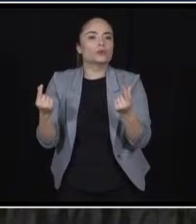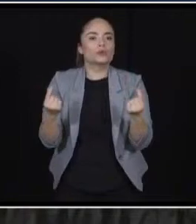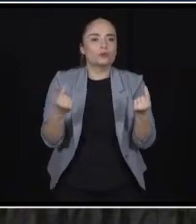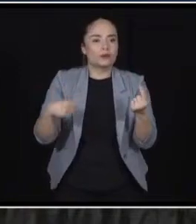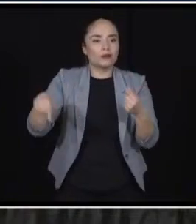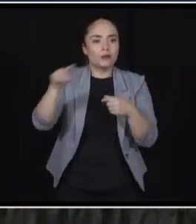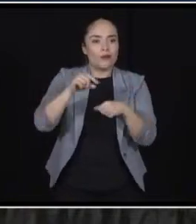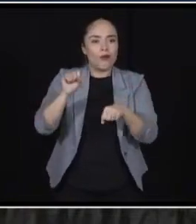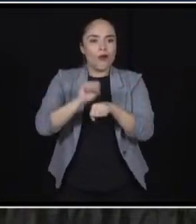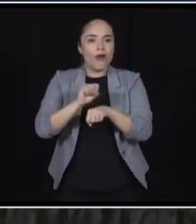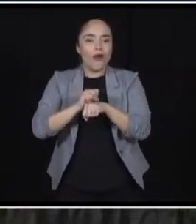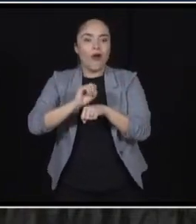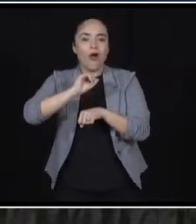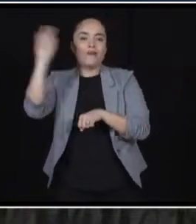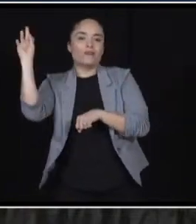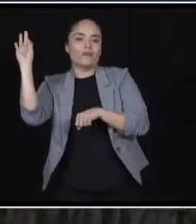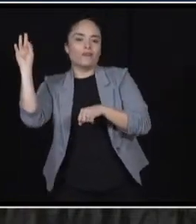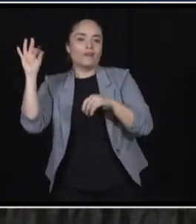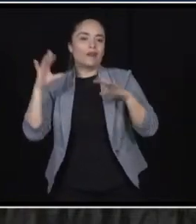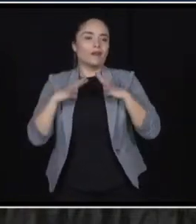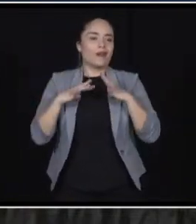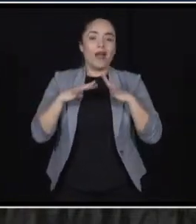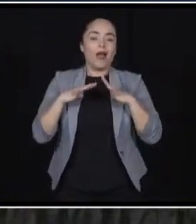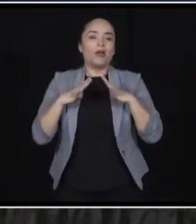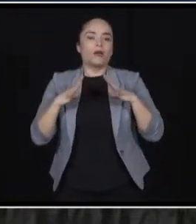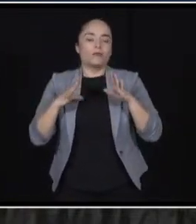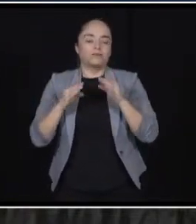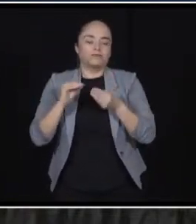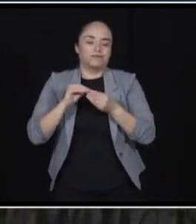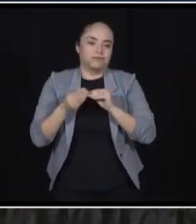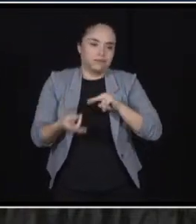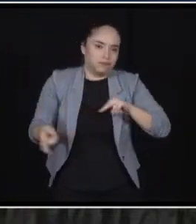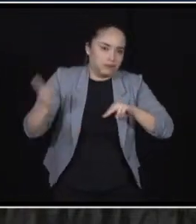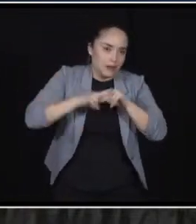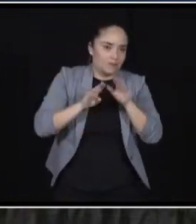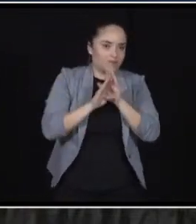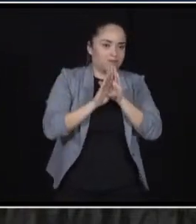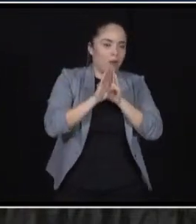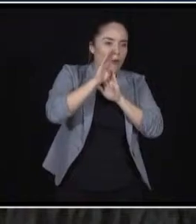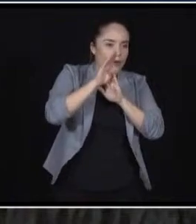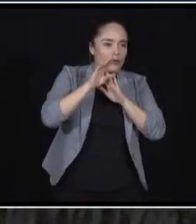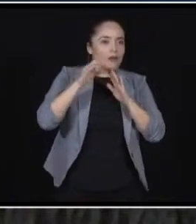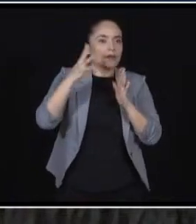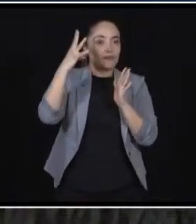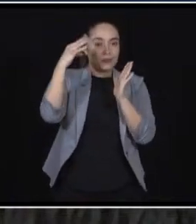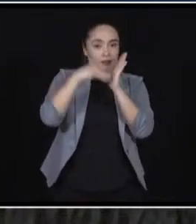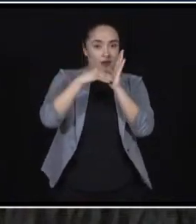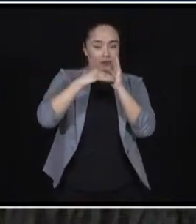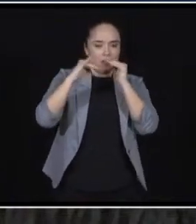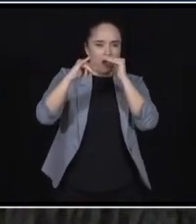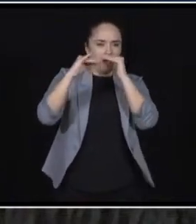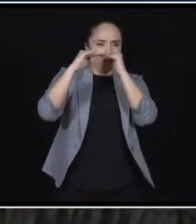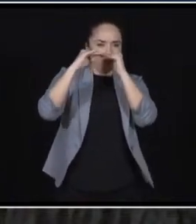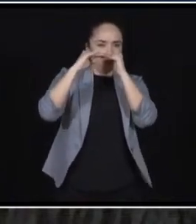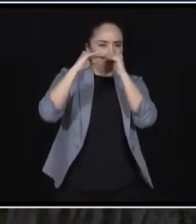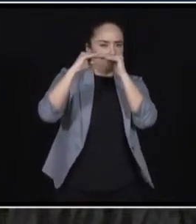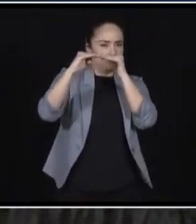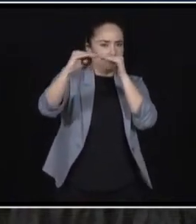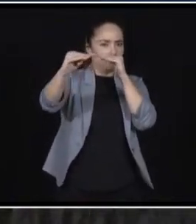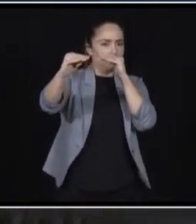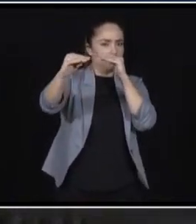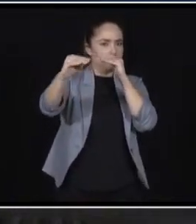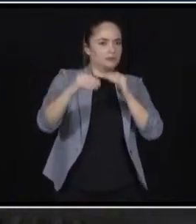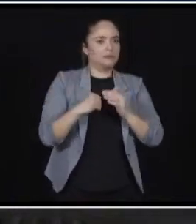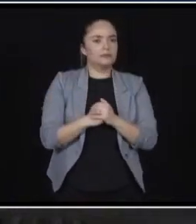so it went up very fast to over 4,000. It's staying at that 4,000 level right now. To see the impact of the Easter